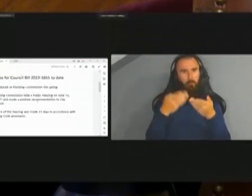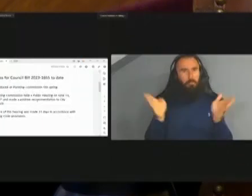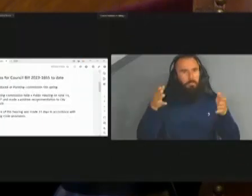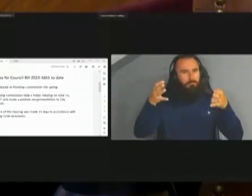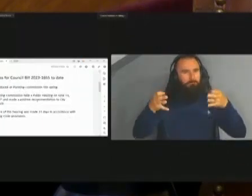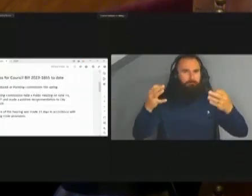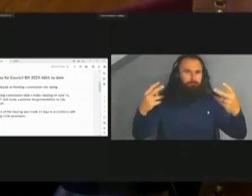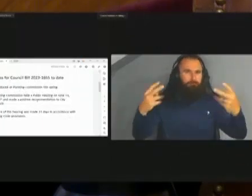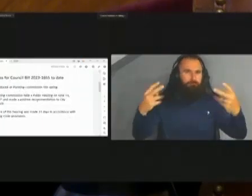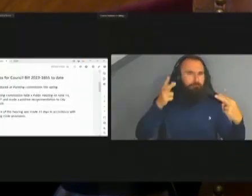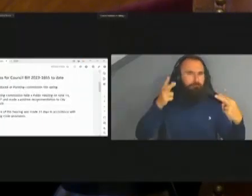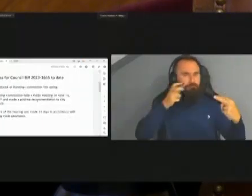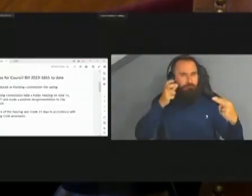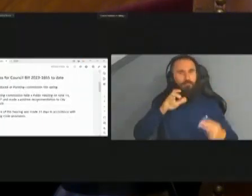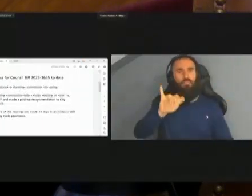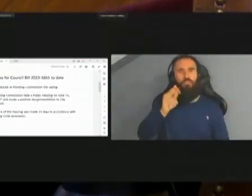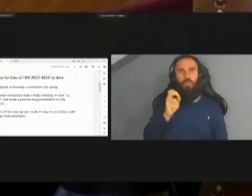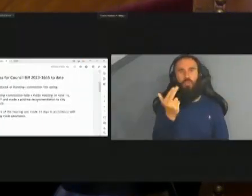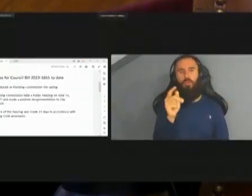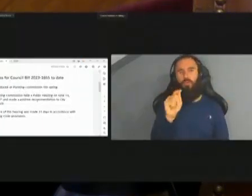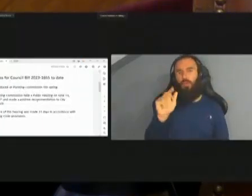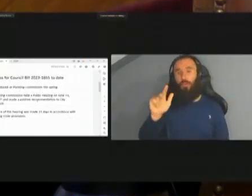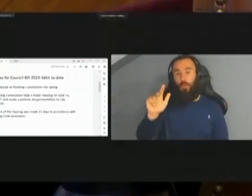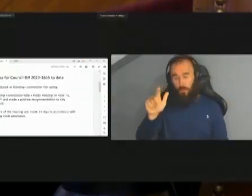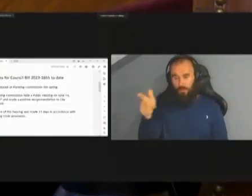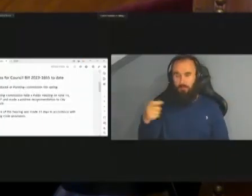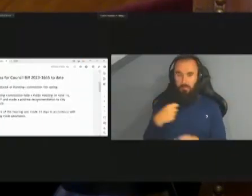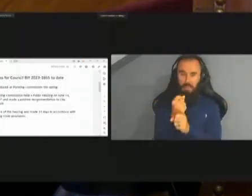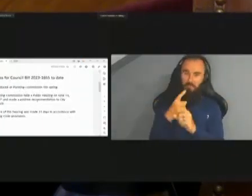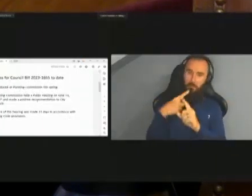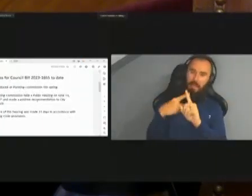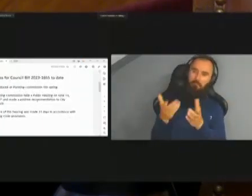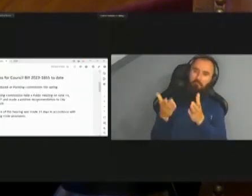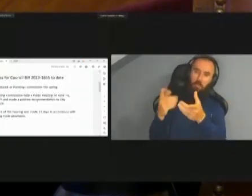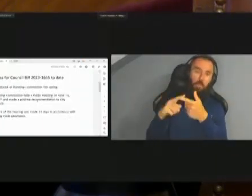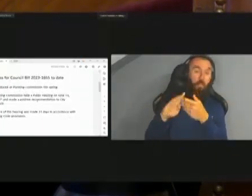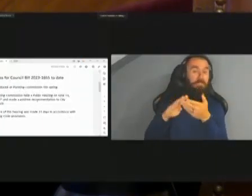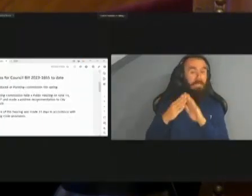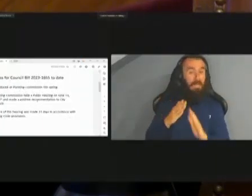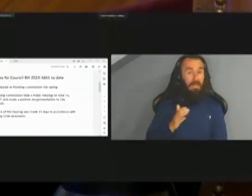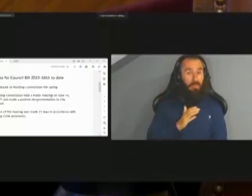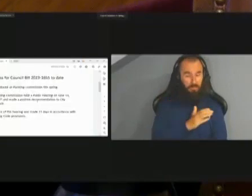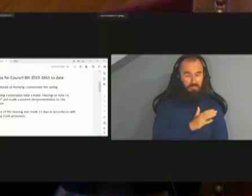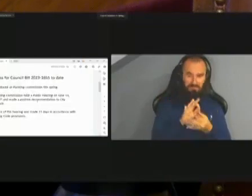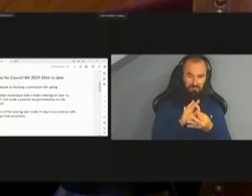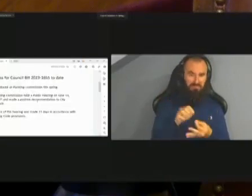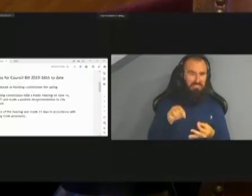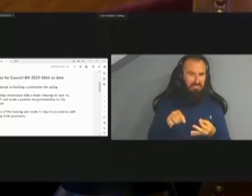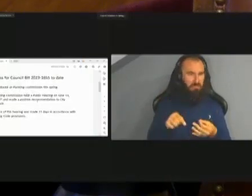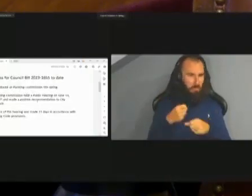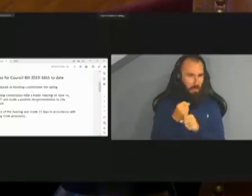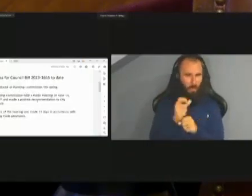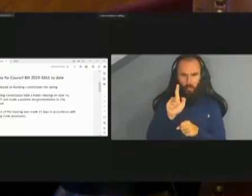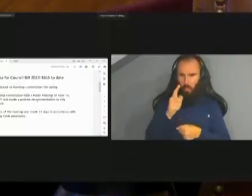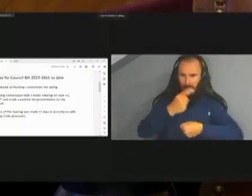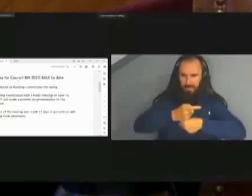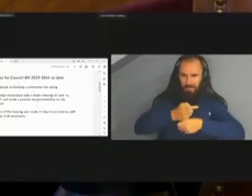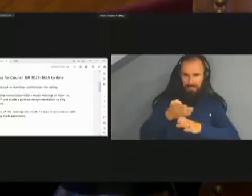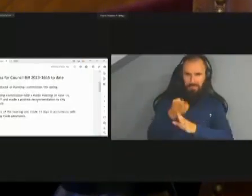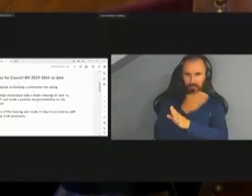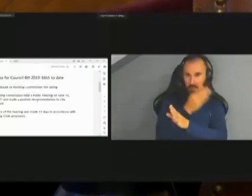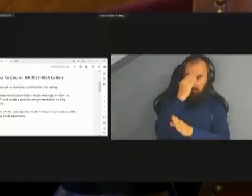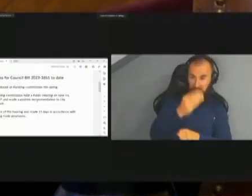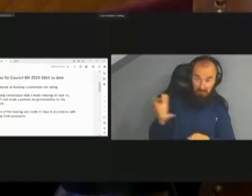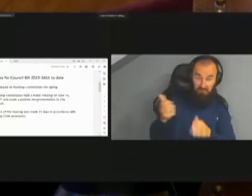of 2023, and they made a positive recommendation to City Council. And notice of this hearing was made 21 days in advance in accordance with